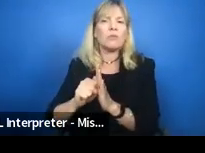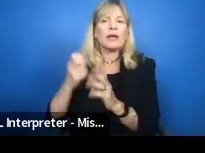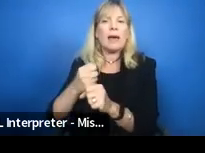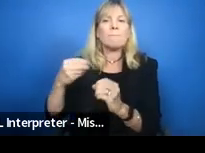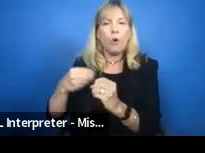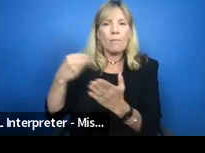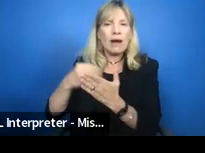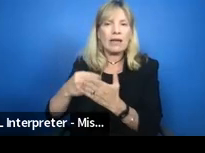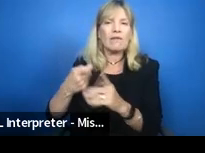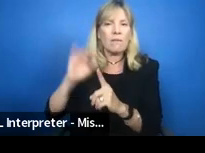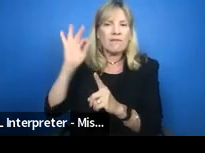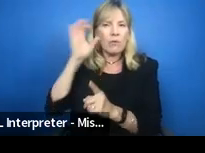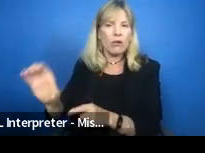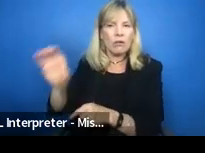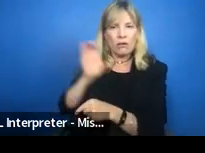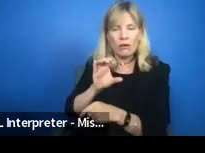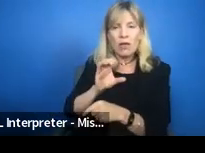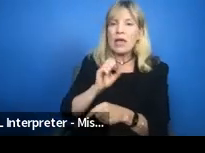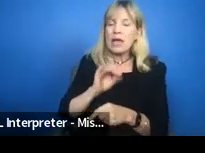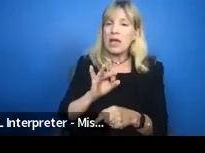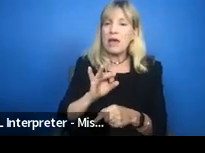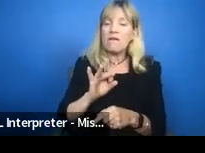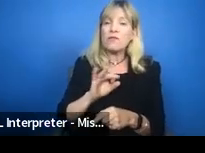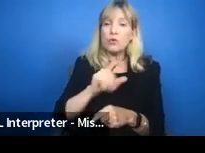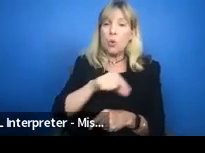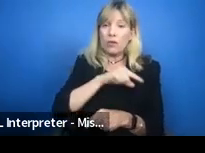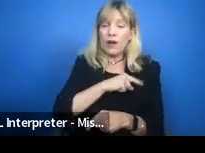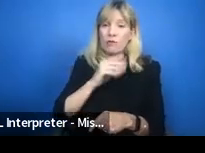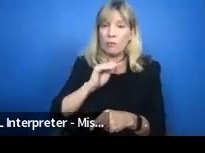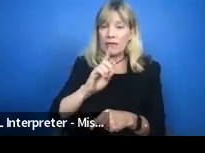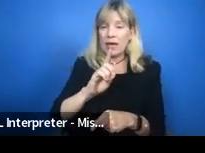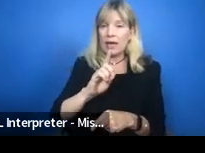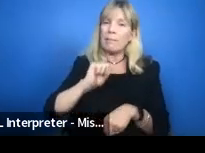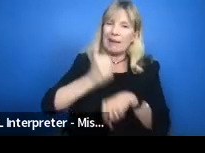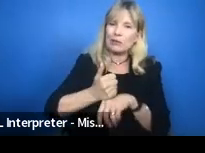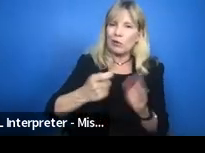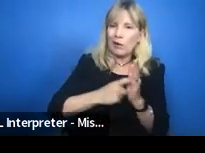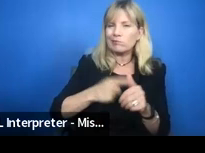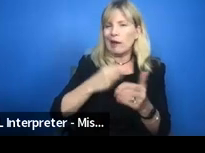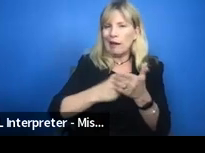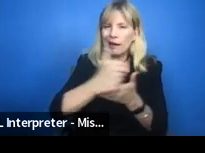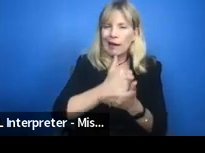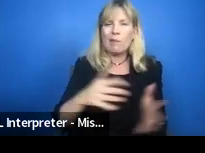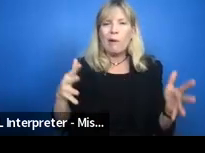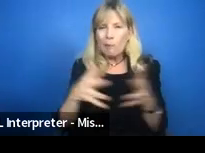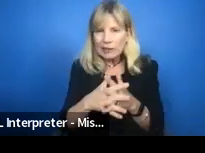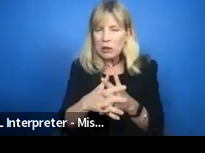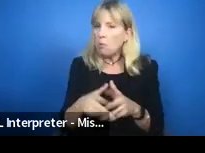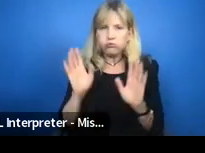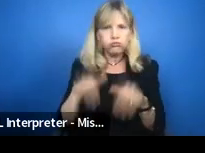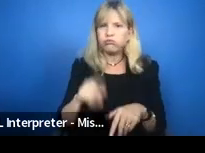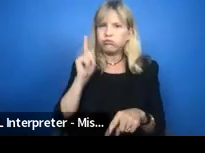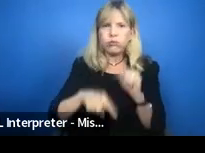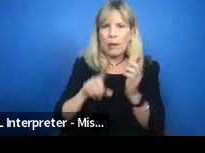that. So if you qualified for Medicaid based on a requirement such as income or pregnancy, you could not